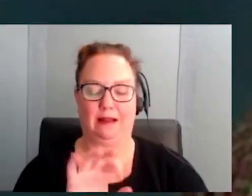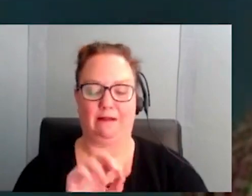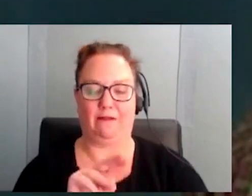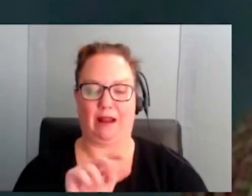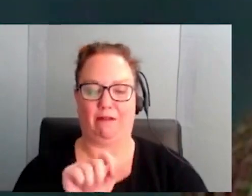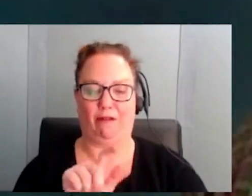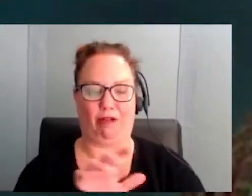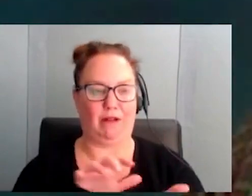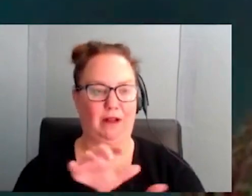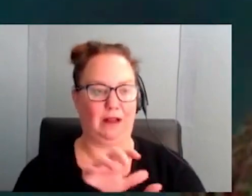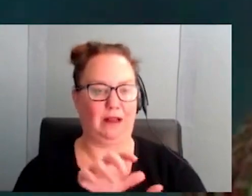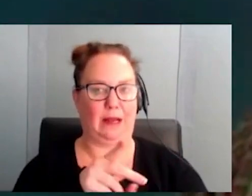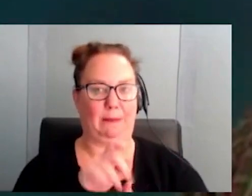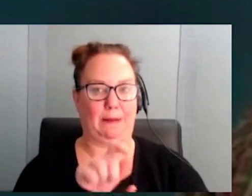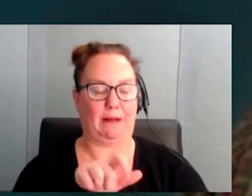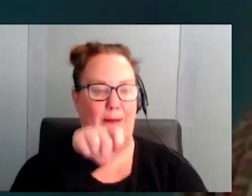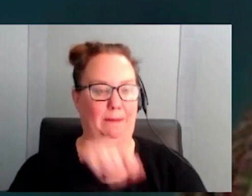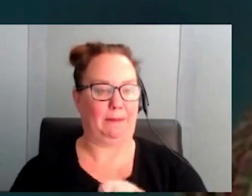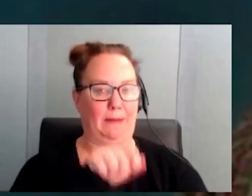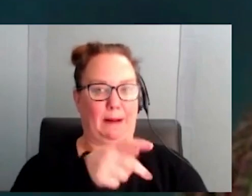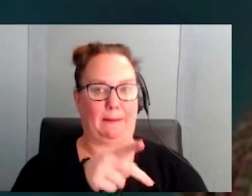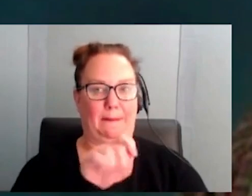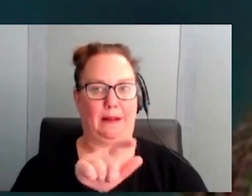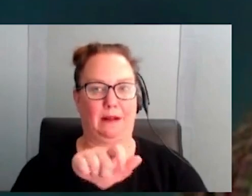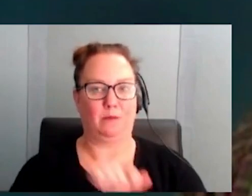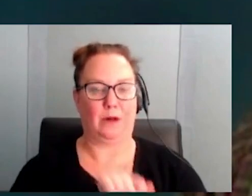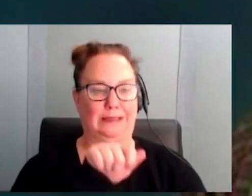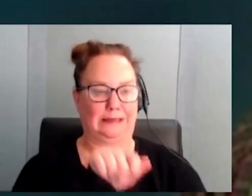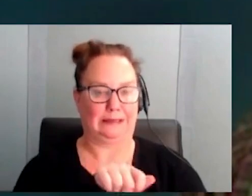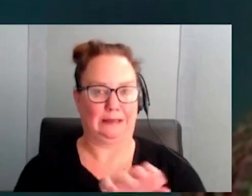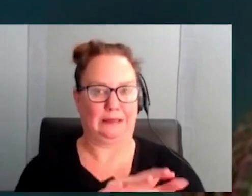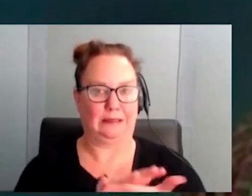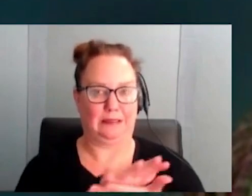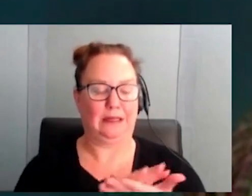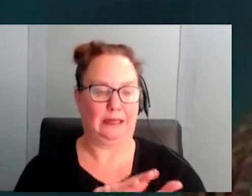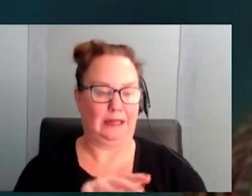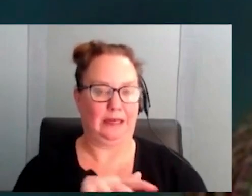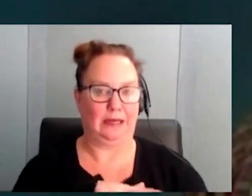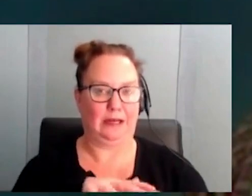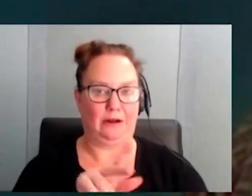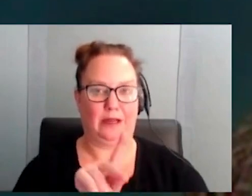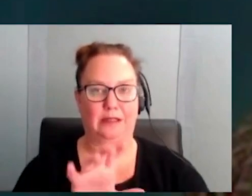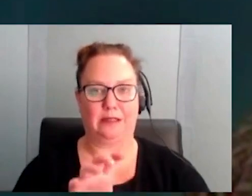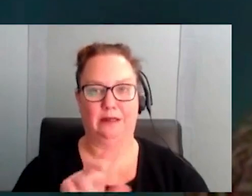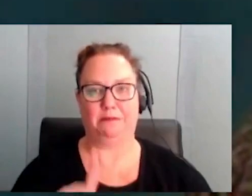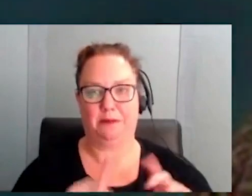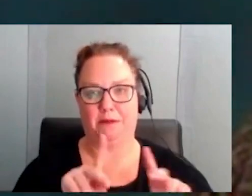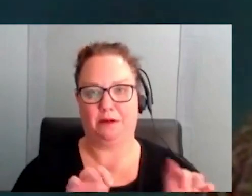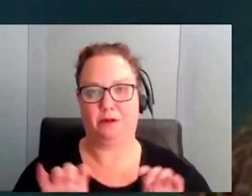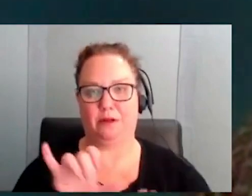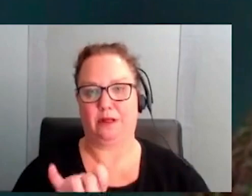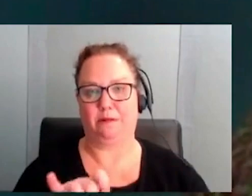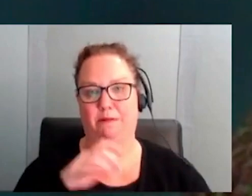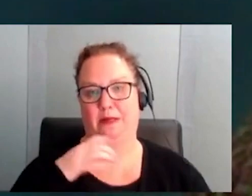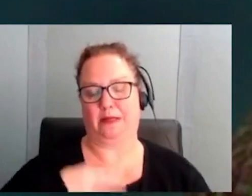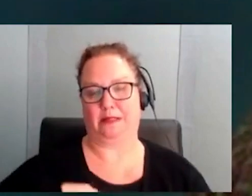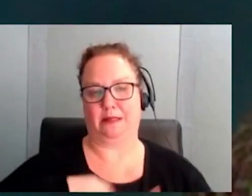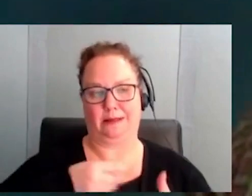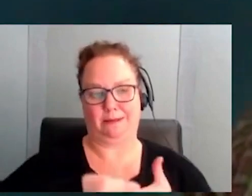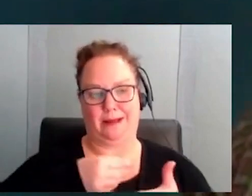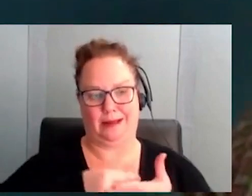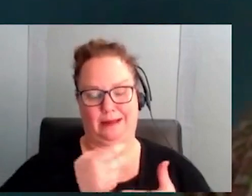people who have a pill press, and they're actually pressing these things locally here. There are some people that are doing that because the profit margin is much